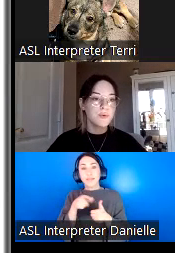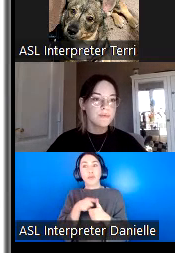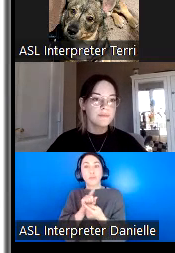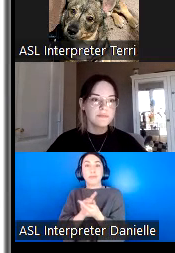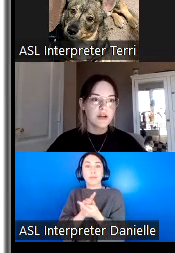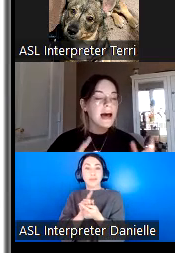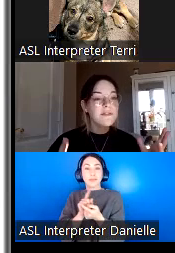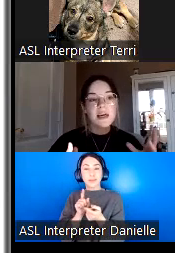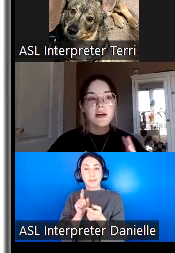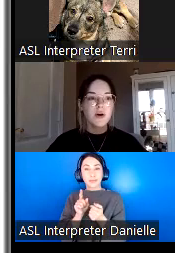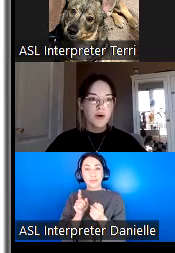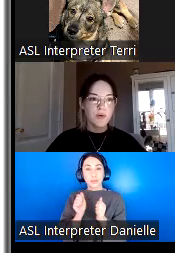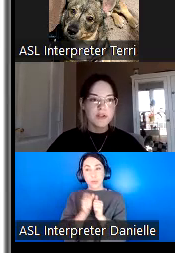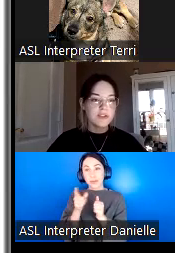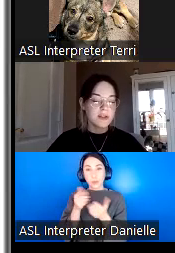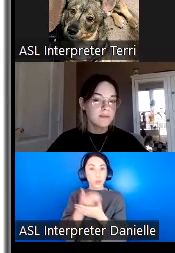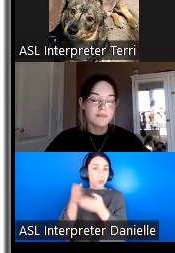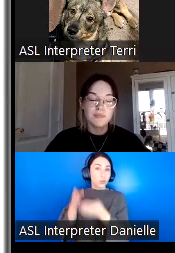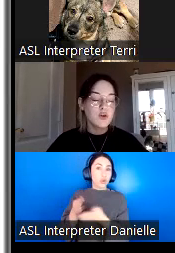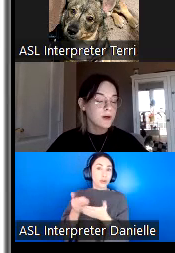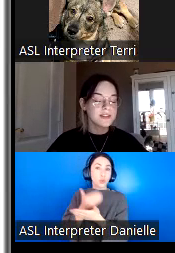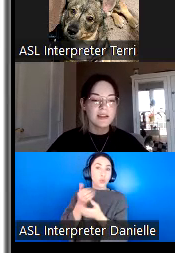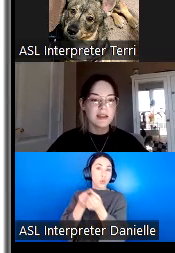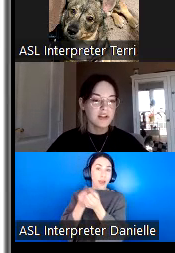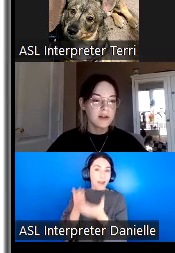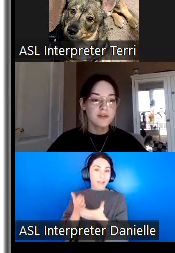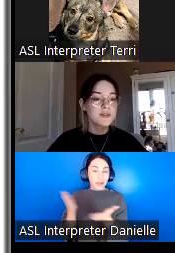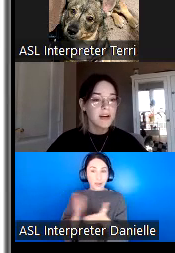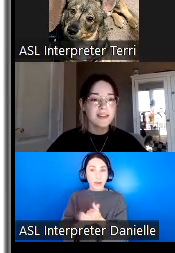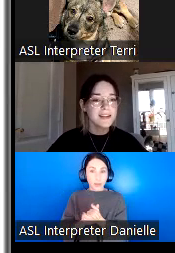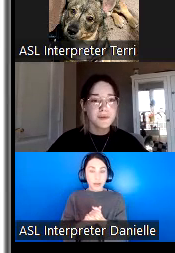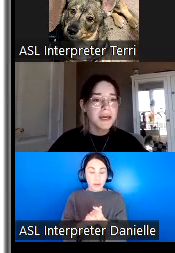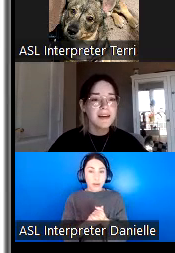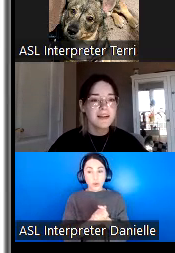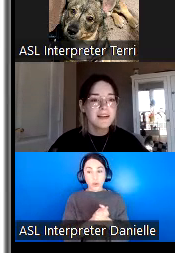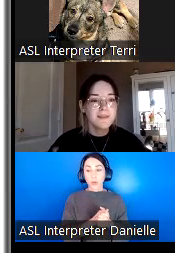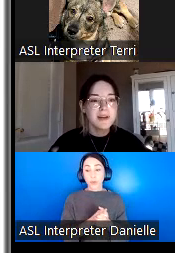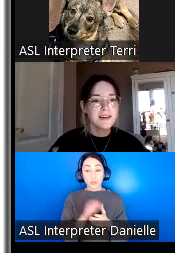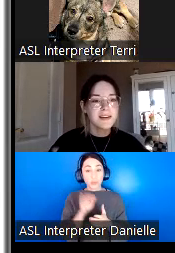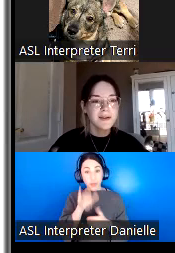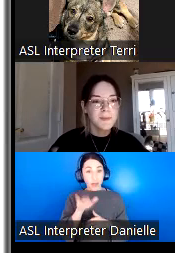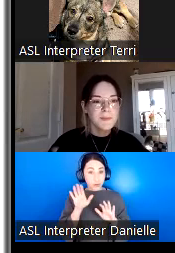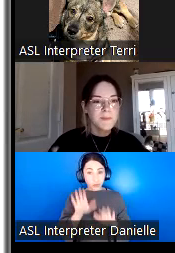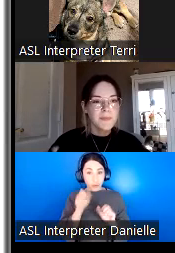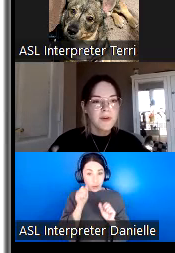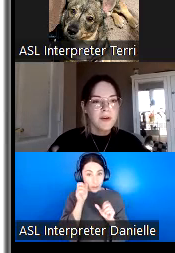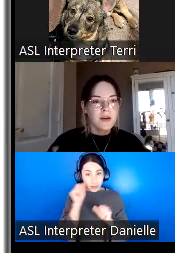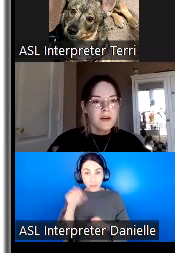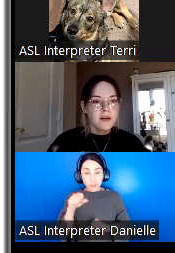a new, advocate or just a new person in general. So I think that's great. Amazing.